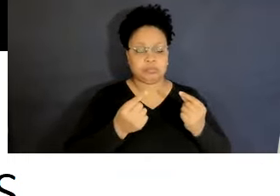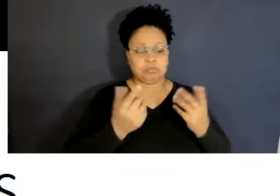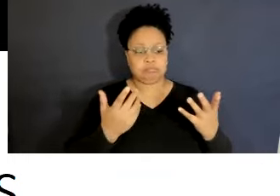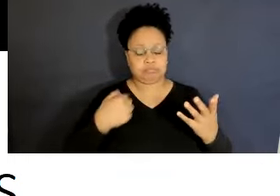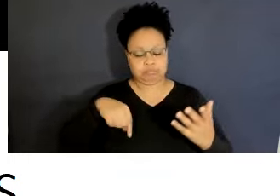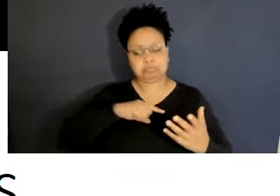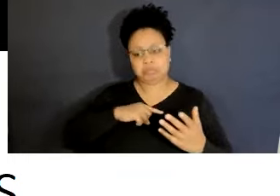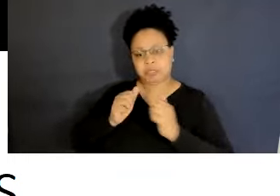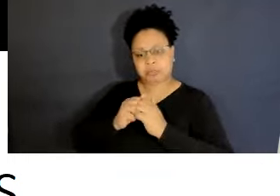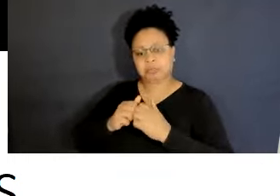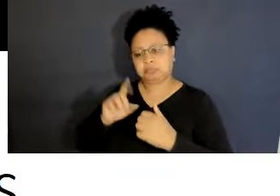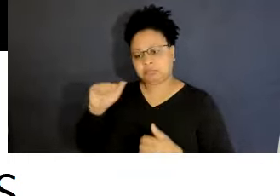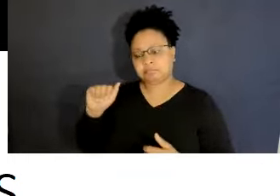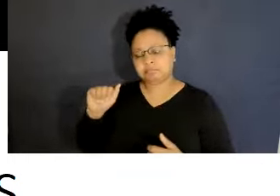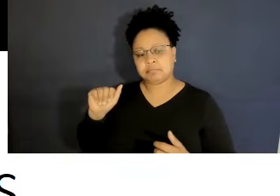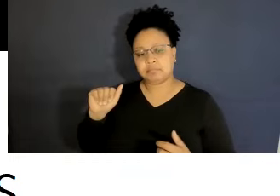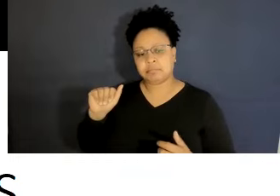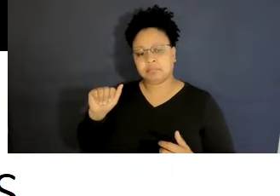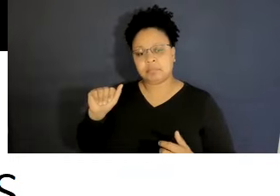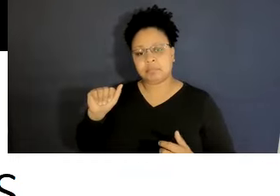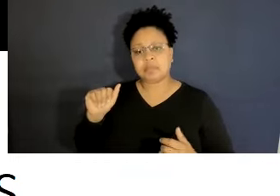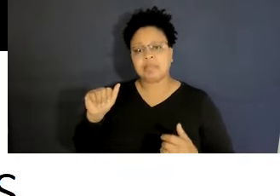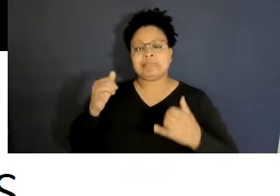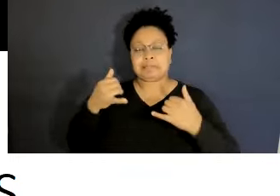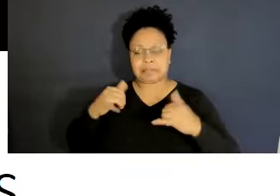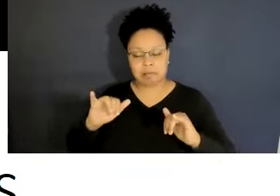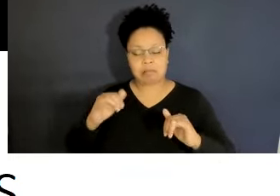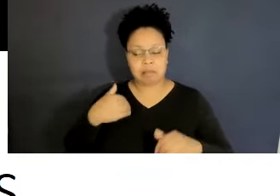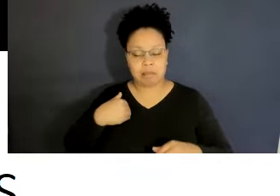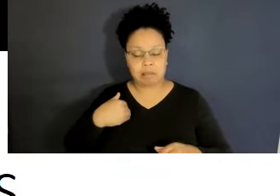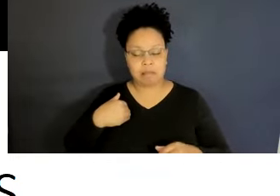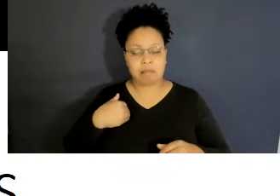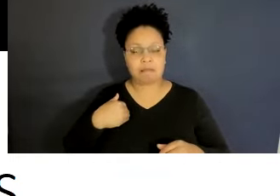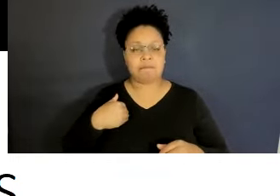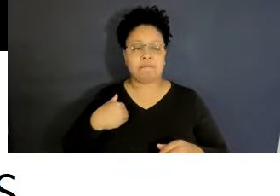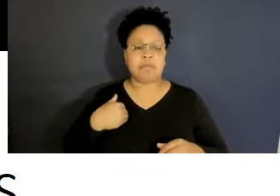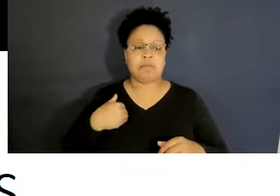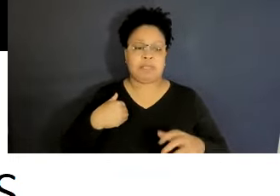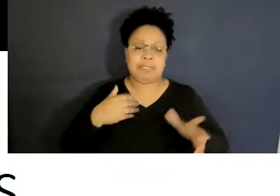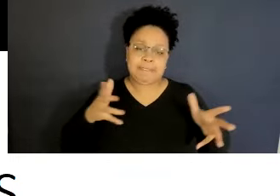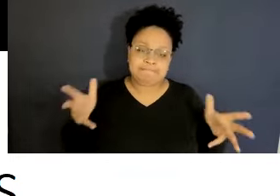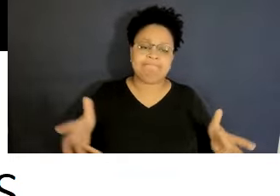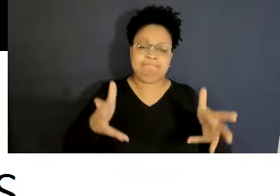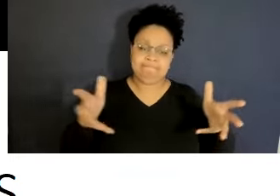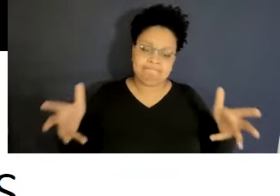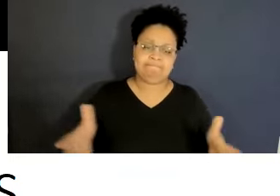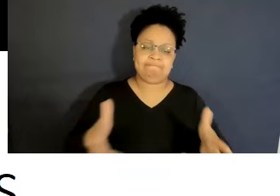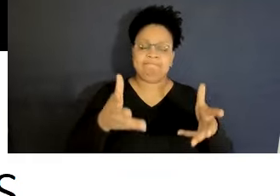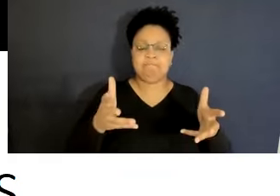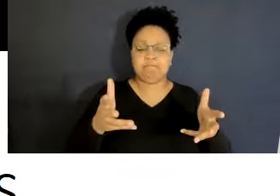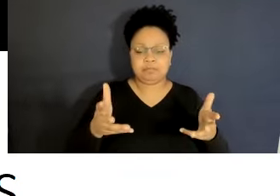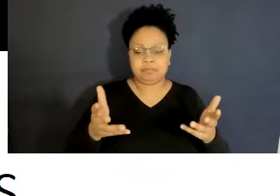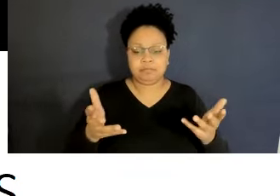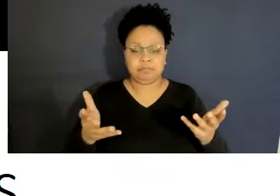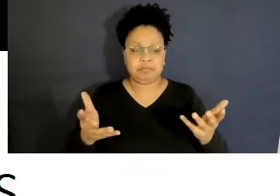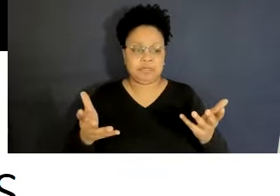disabilities, there is a great push for that movement, and that